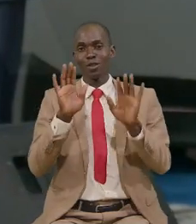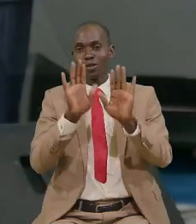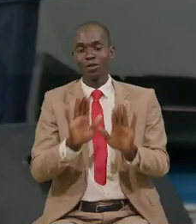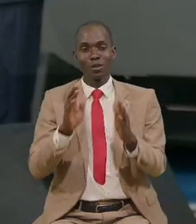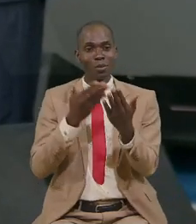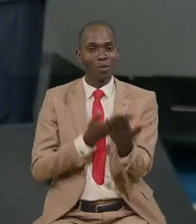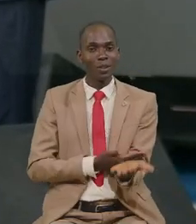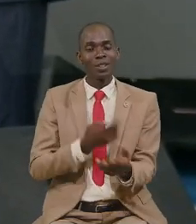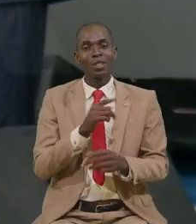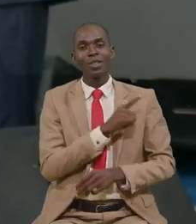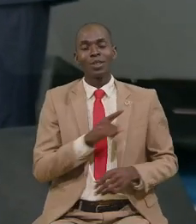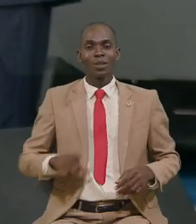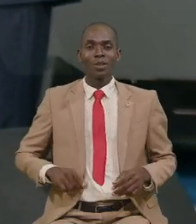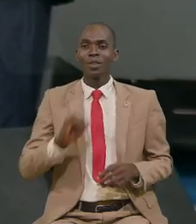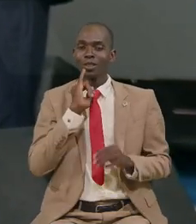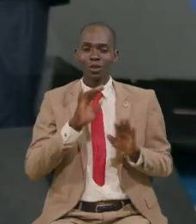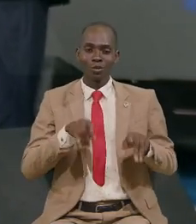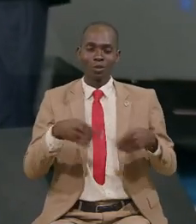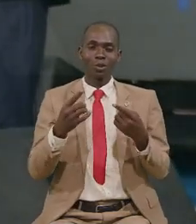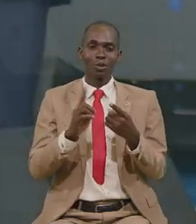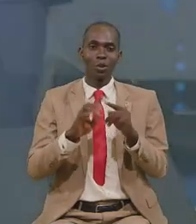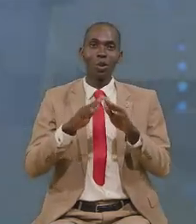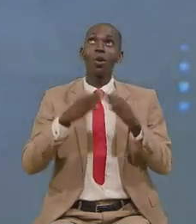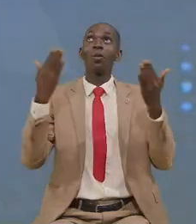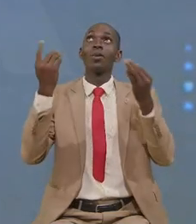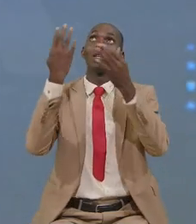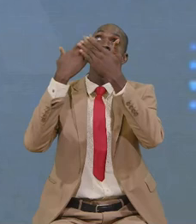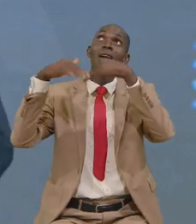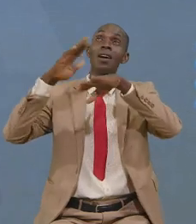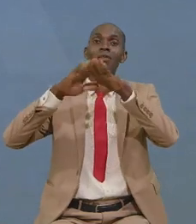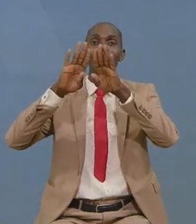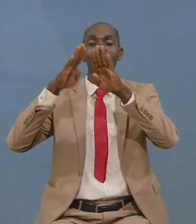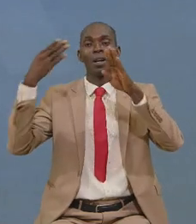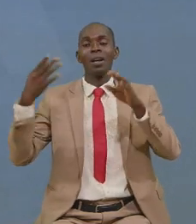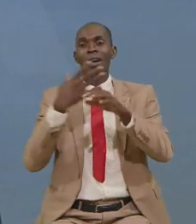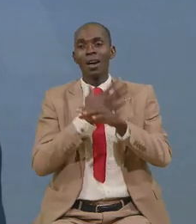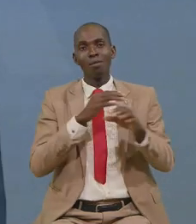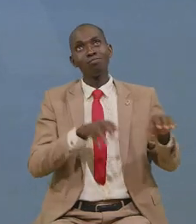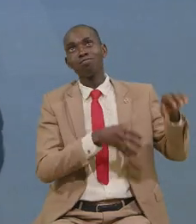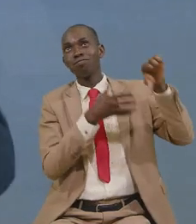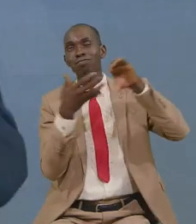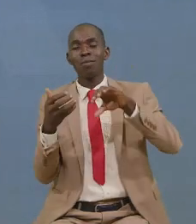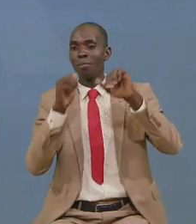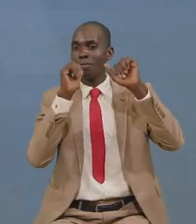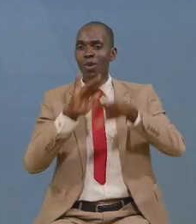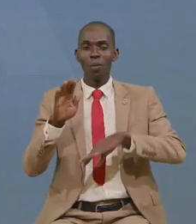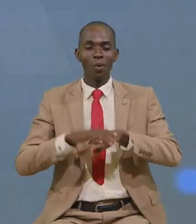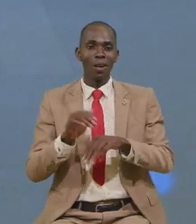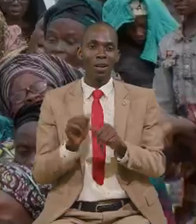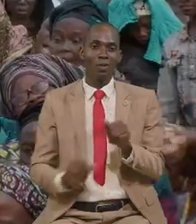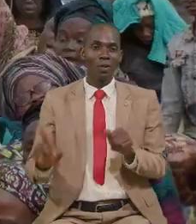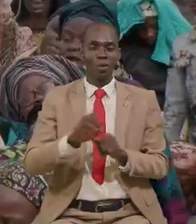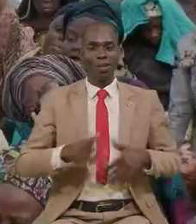is going to open the heavens and shower blessings upon every life in